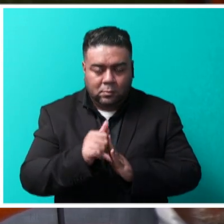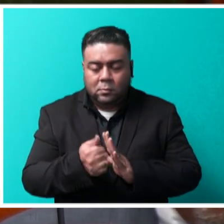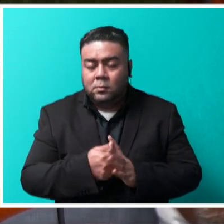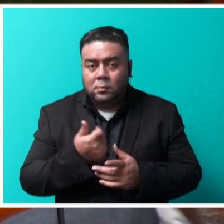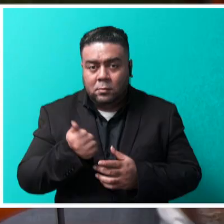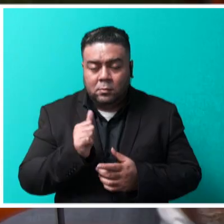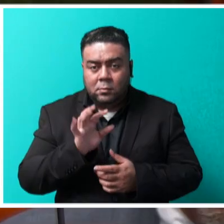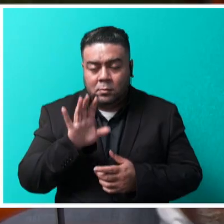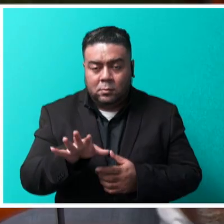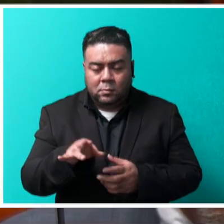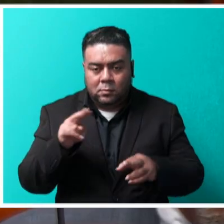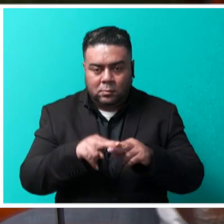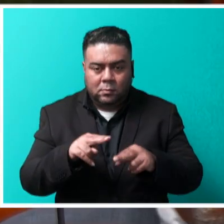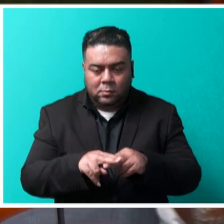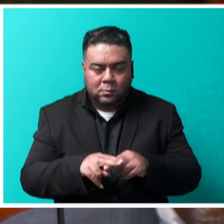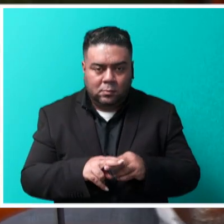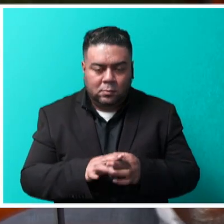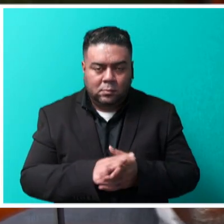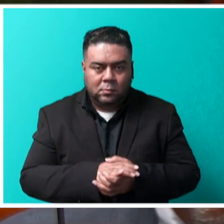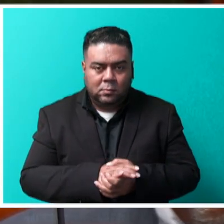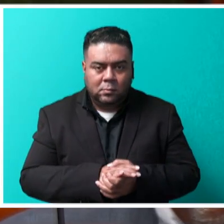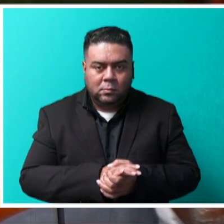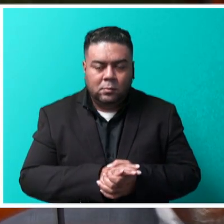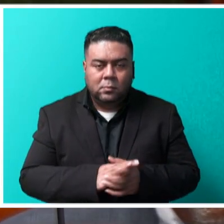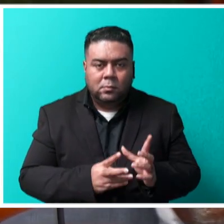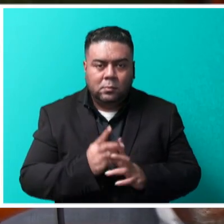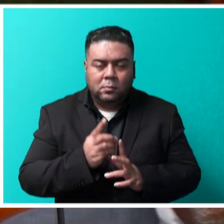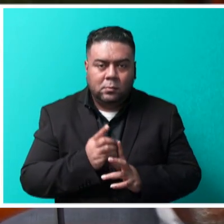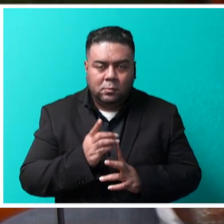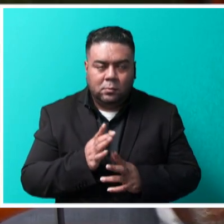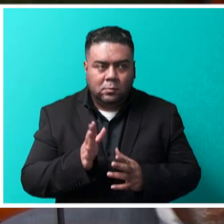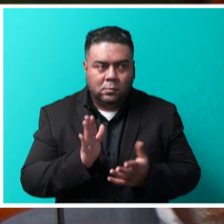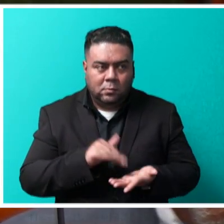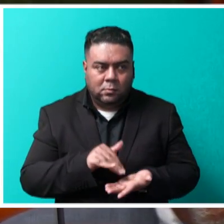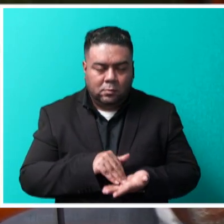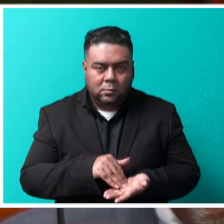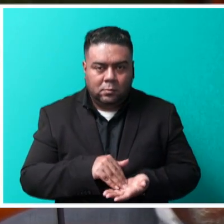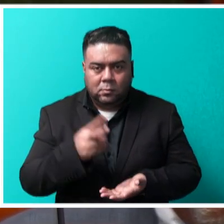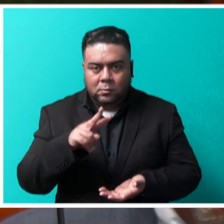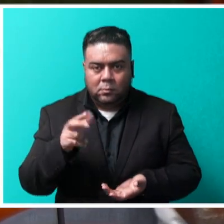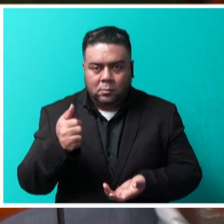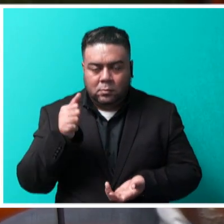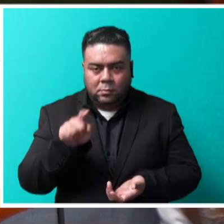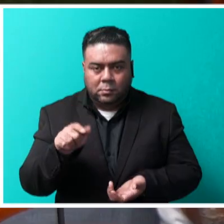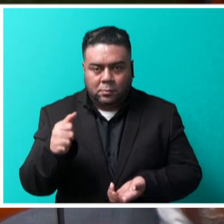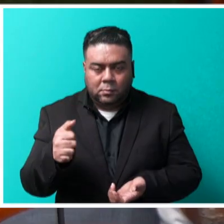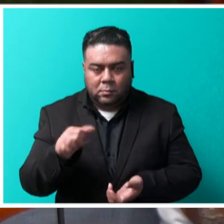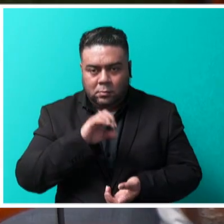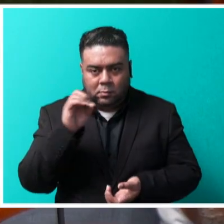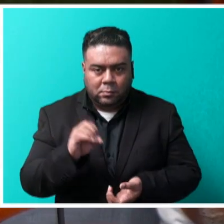upgrade of the Fiji Juvenile Rehabilitation and Development Center. The 29.6% increase in allocation to